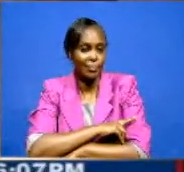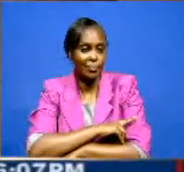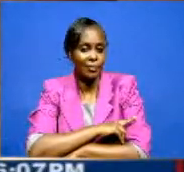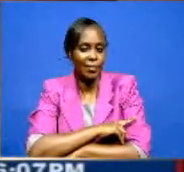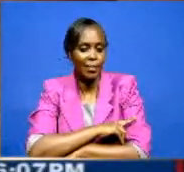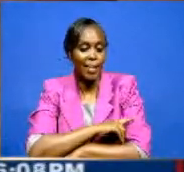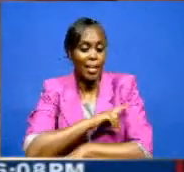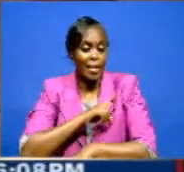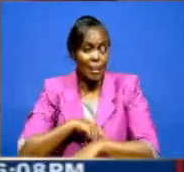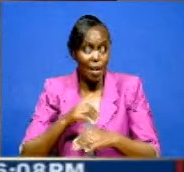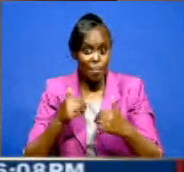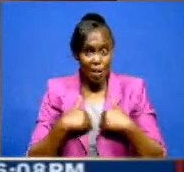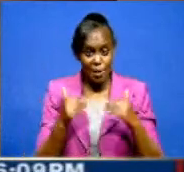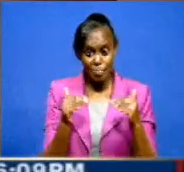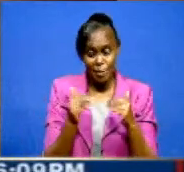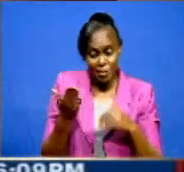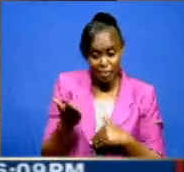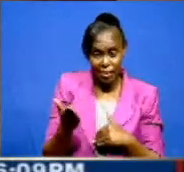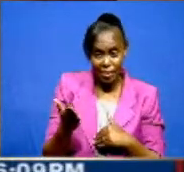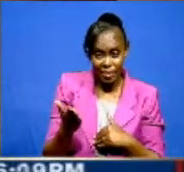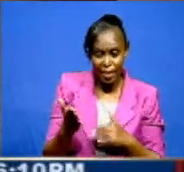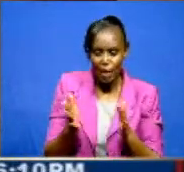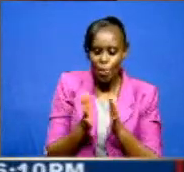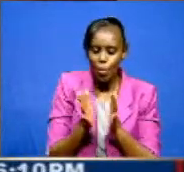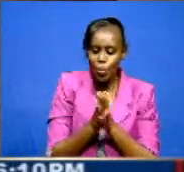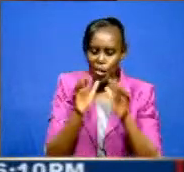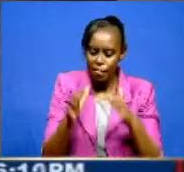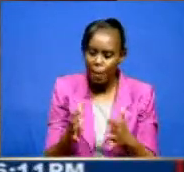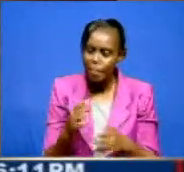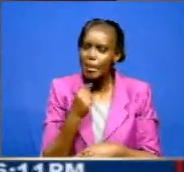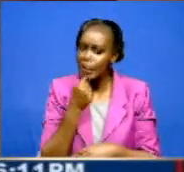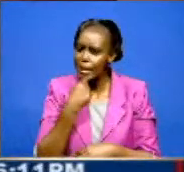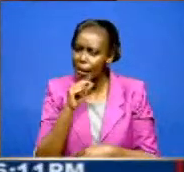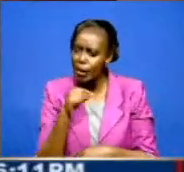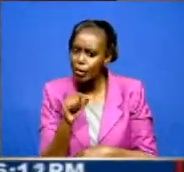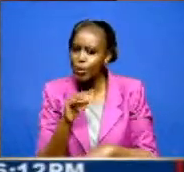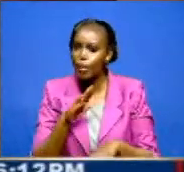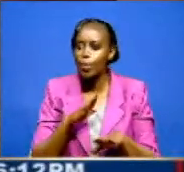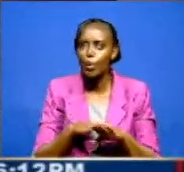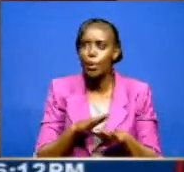nostalgically when we had that meeting with the farmers of Kitui on